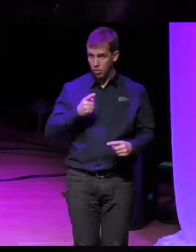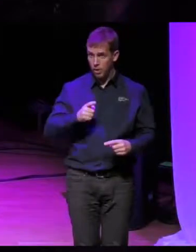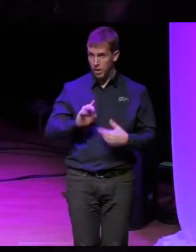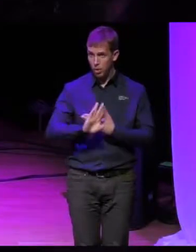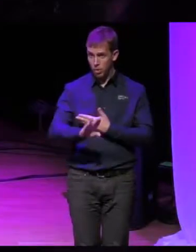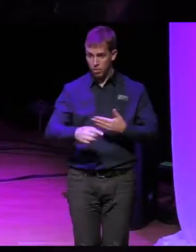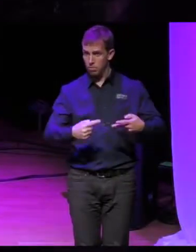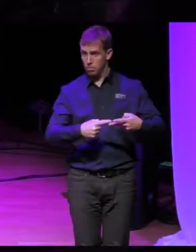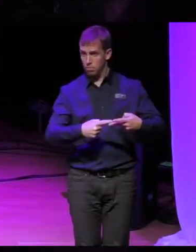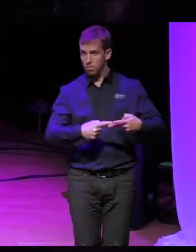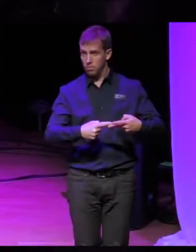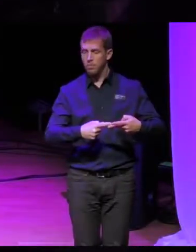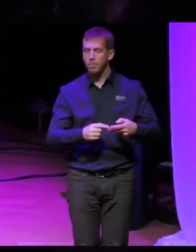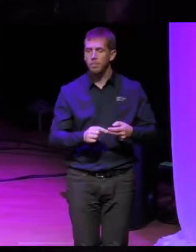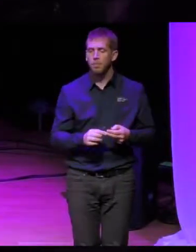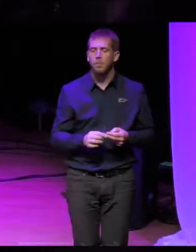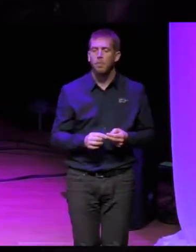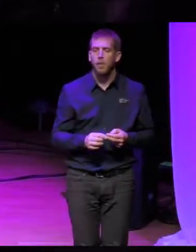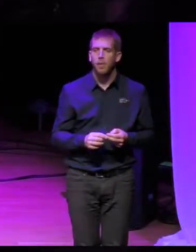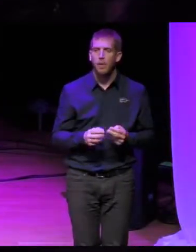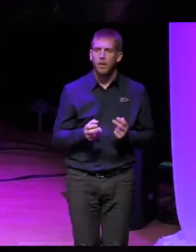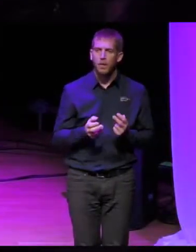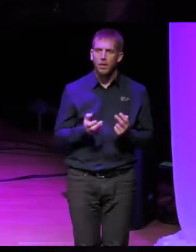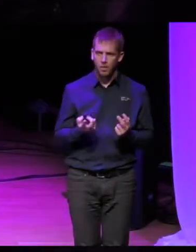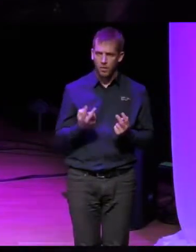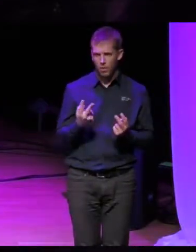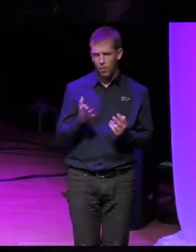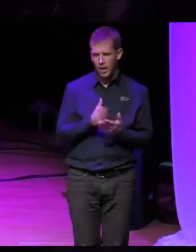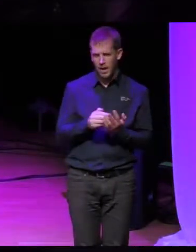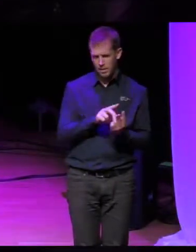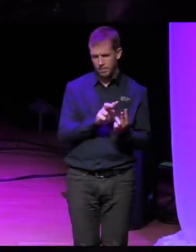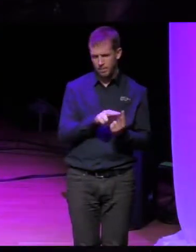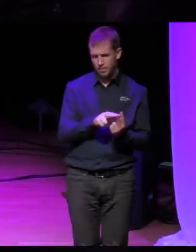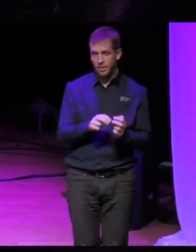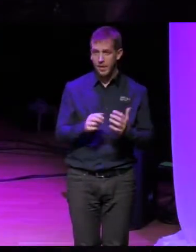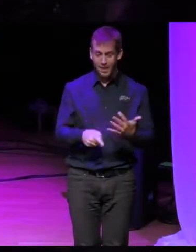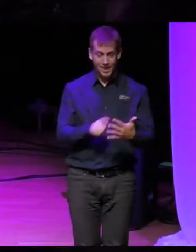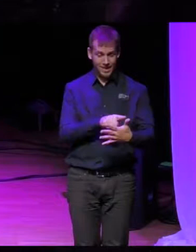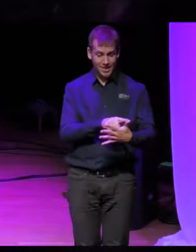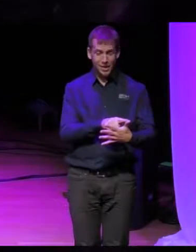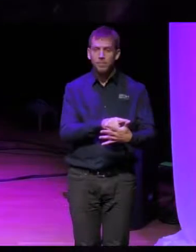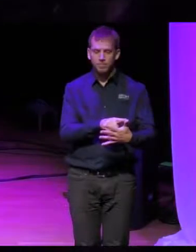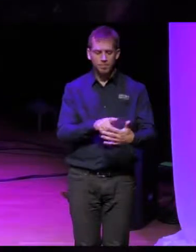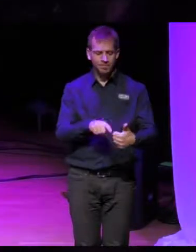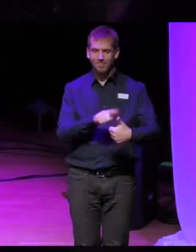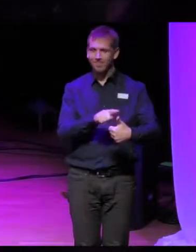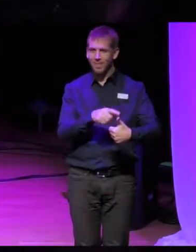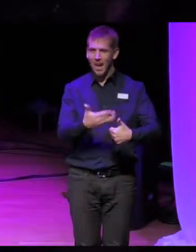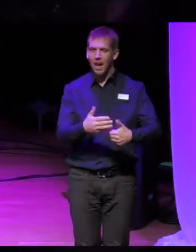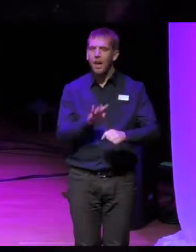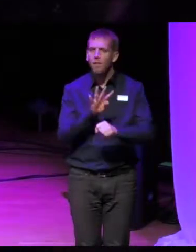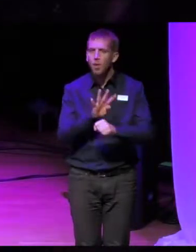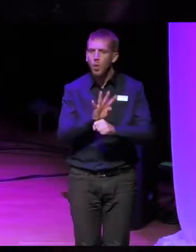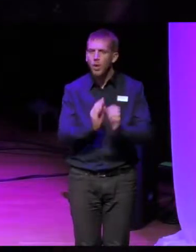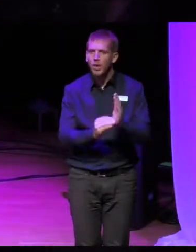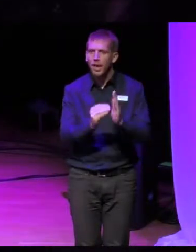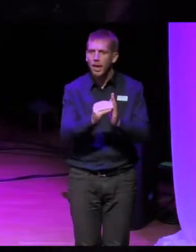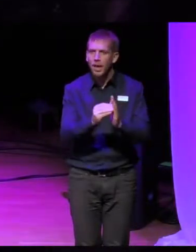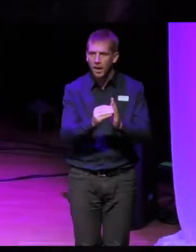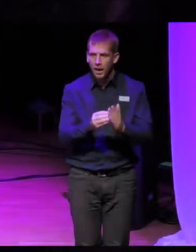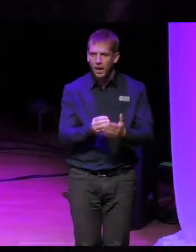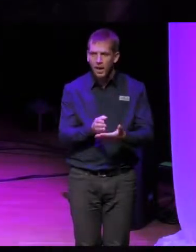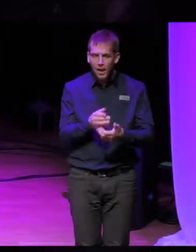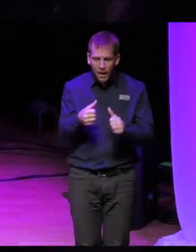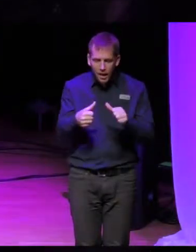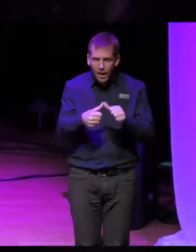protection. So there's two components there. And then lastly is the 14th Amendment, which is the guarantee of